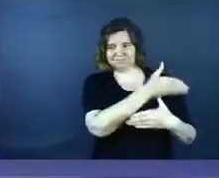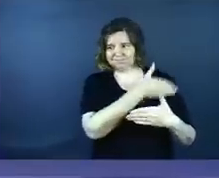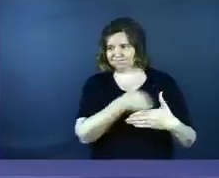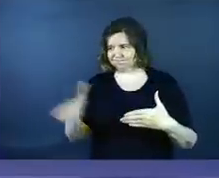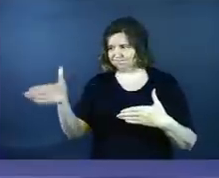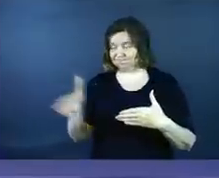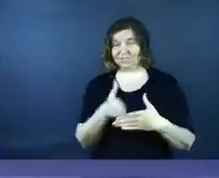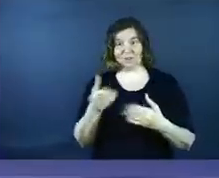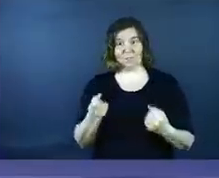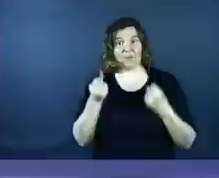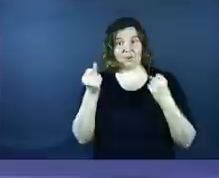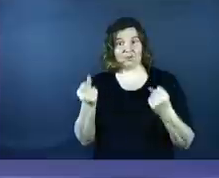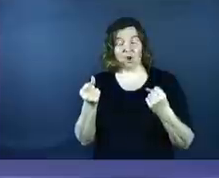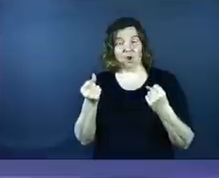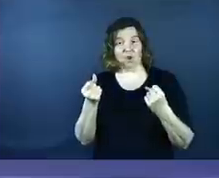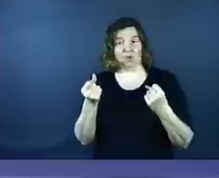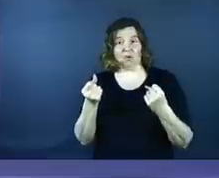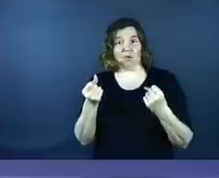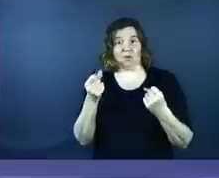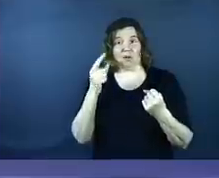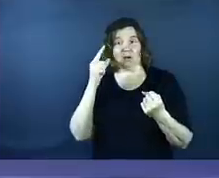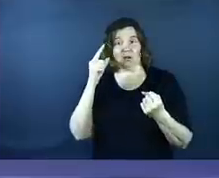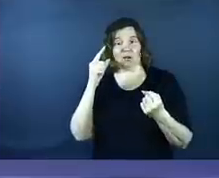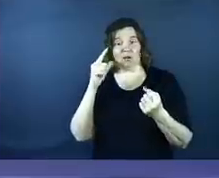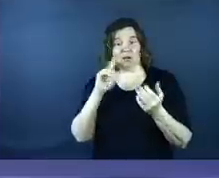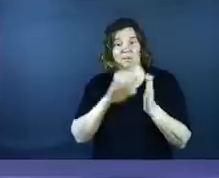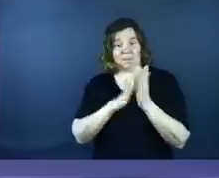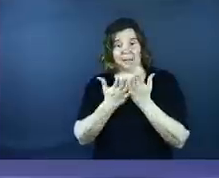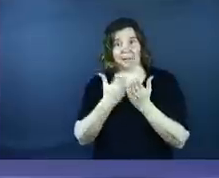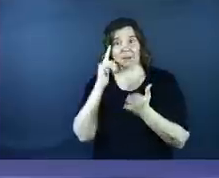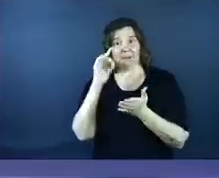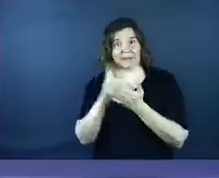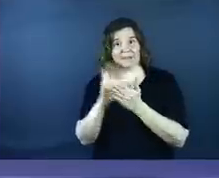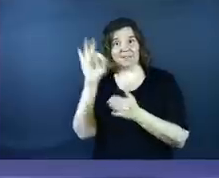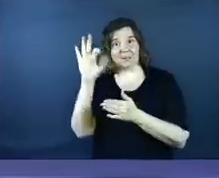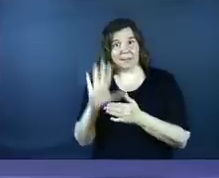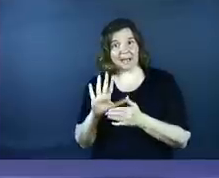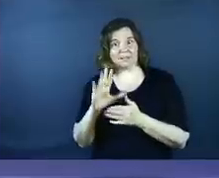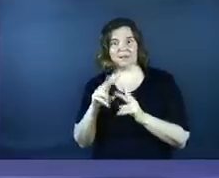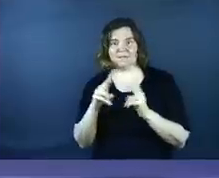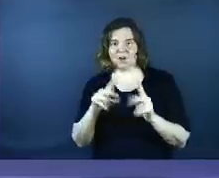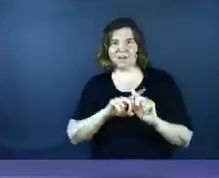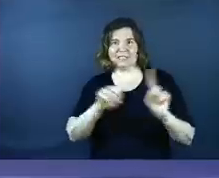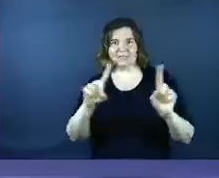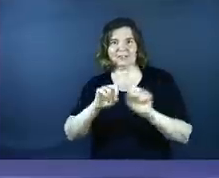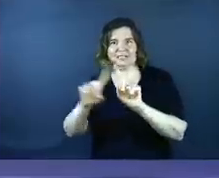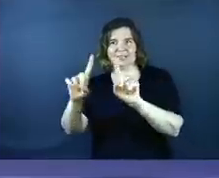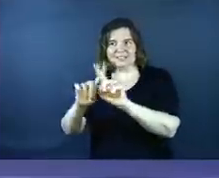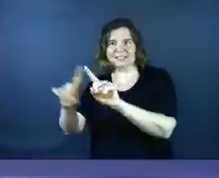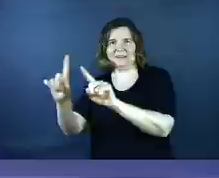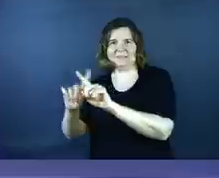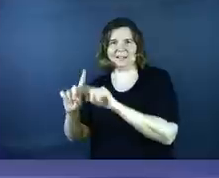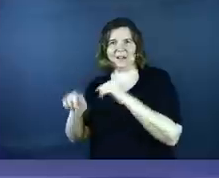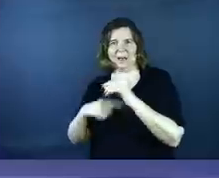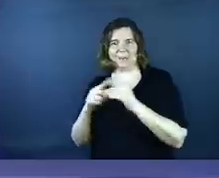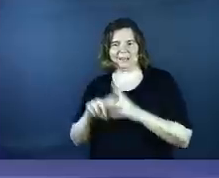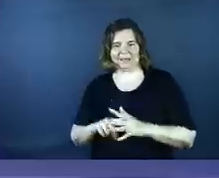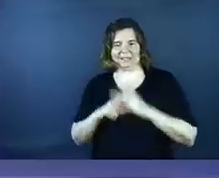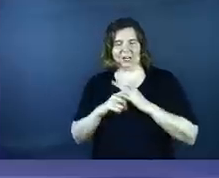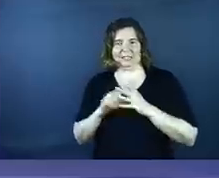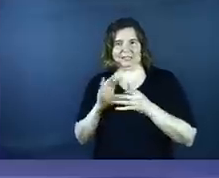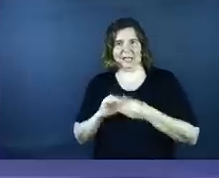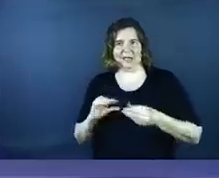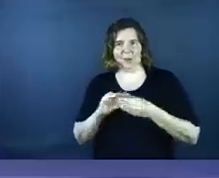very strong Bible-believing pastors and theologians out there believing very different things about the Genesis